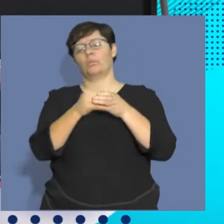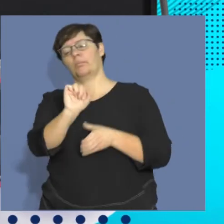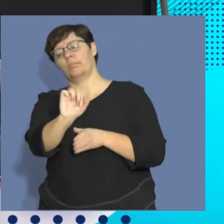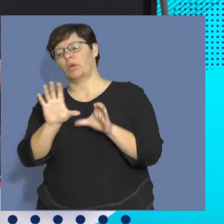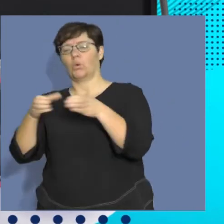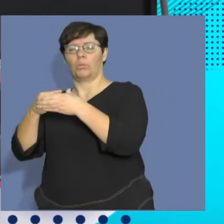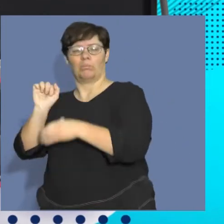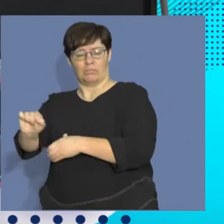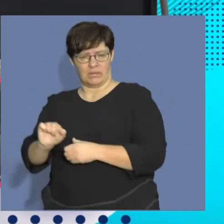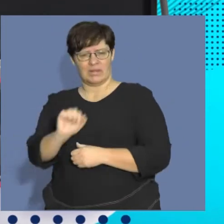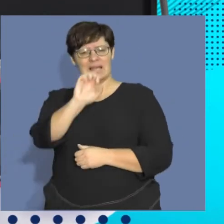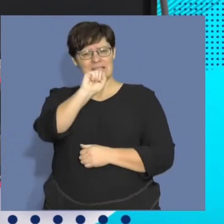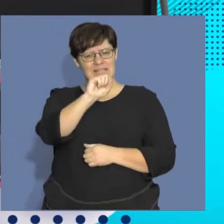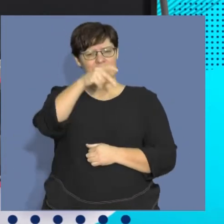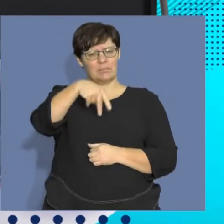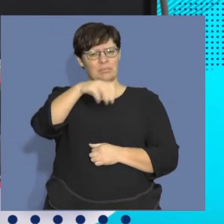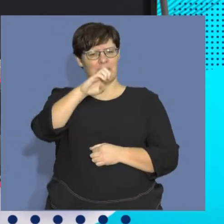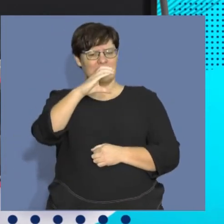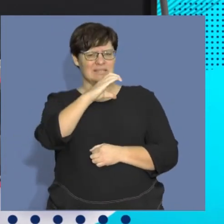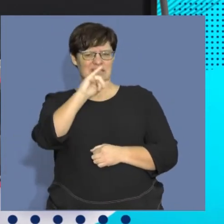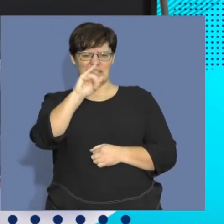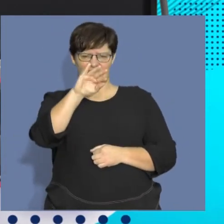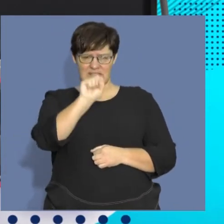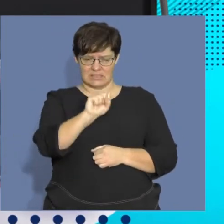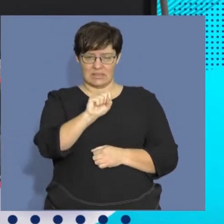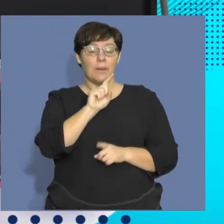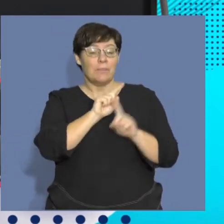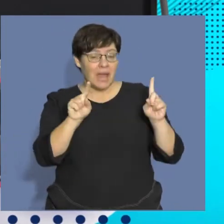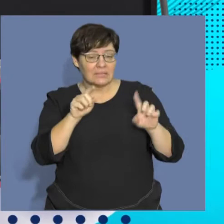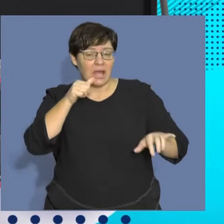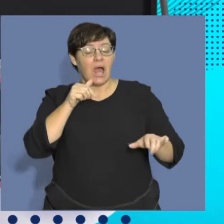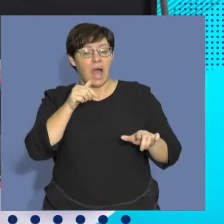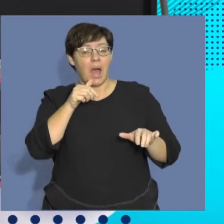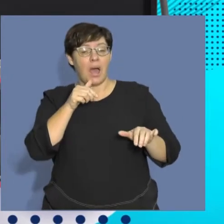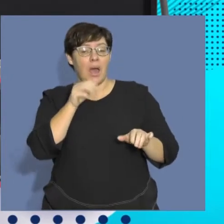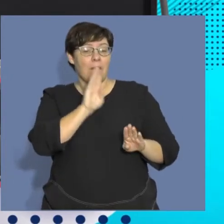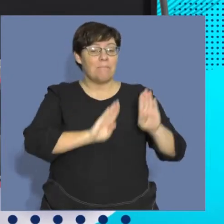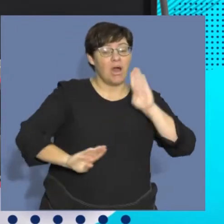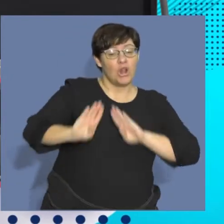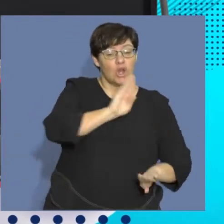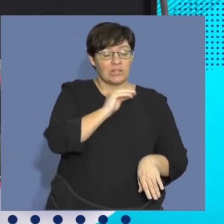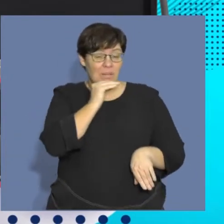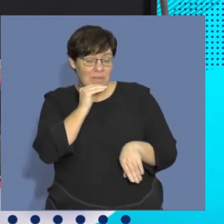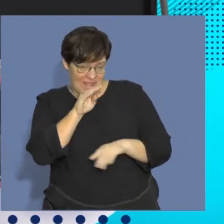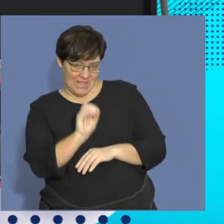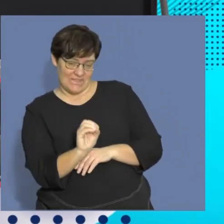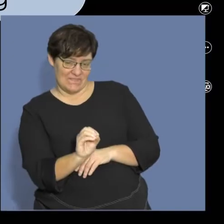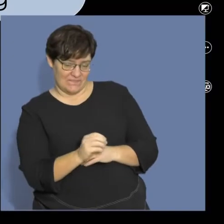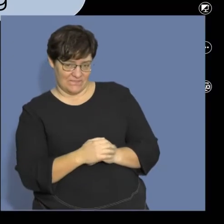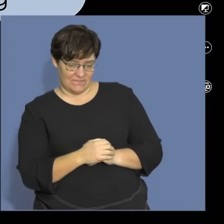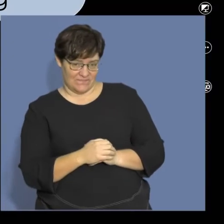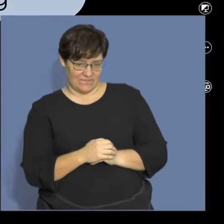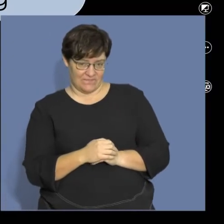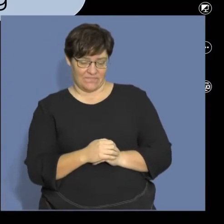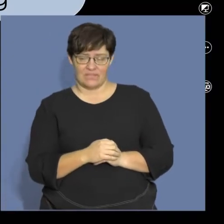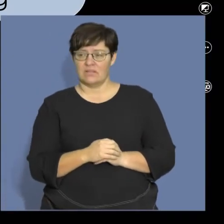language, but it has a very specific biological meaning. So what do we mean? First